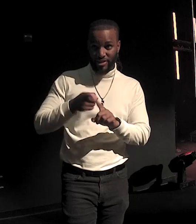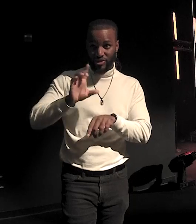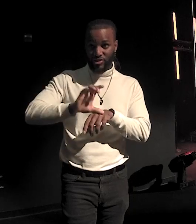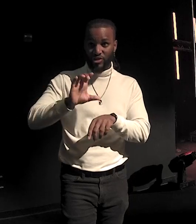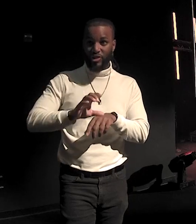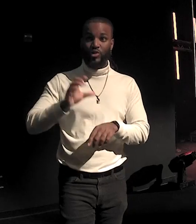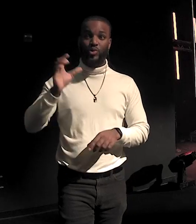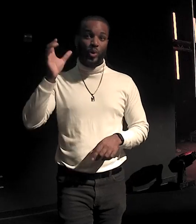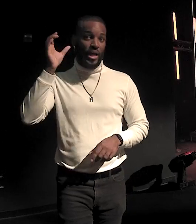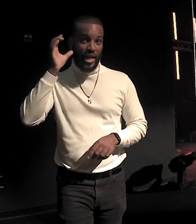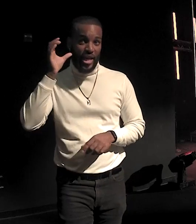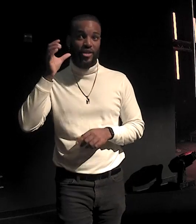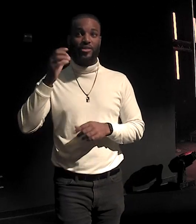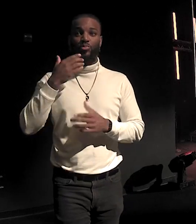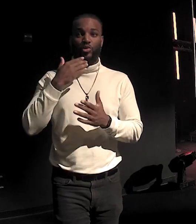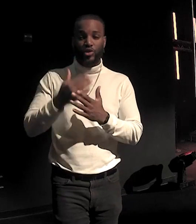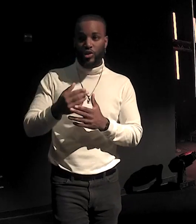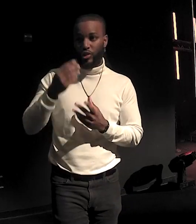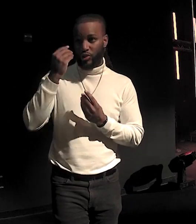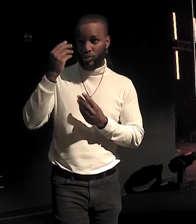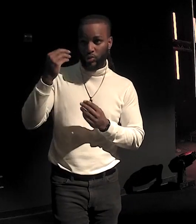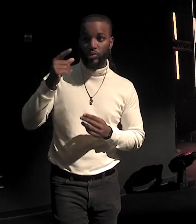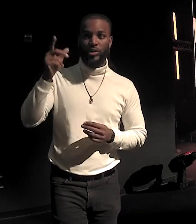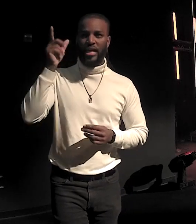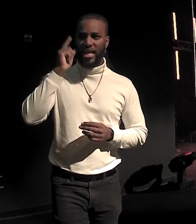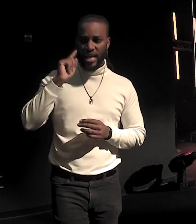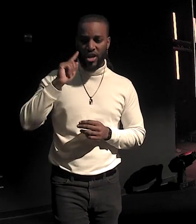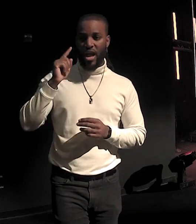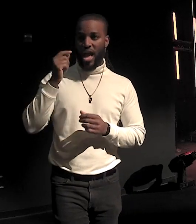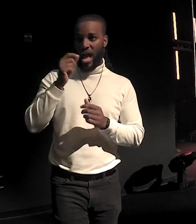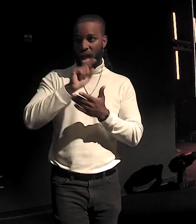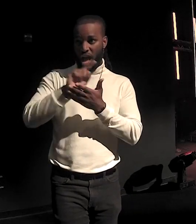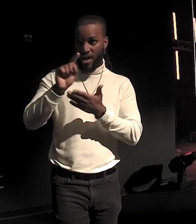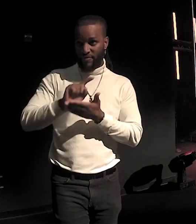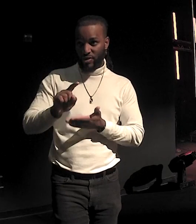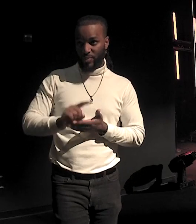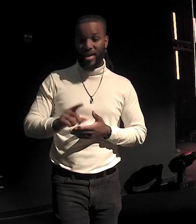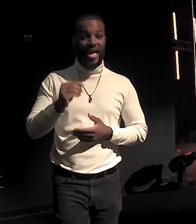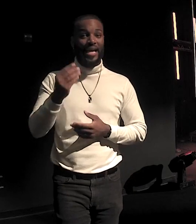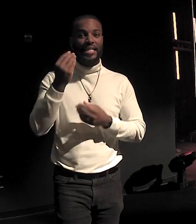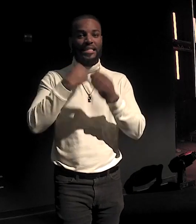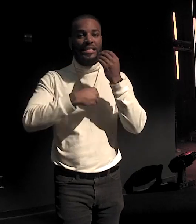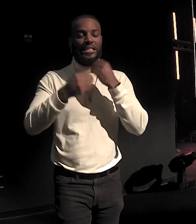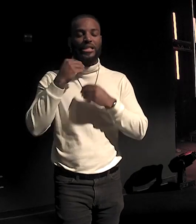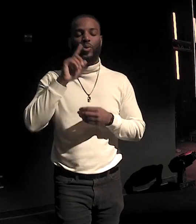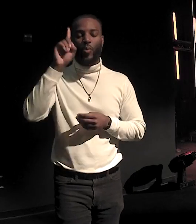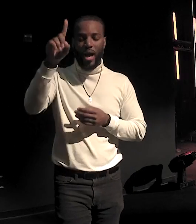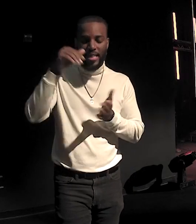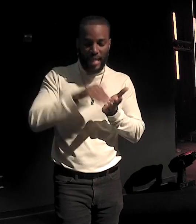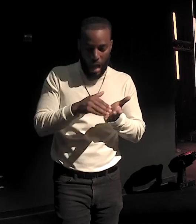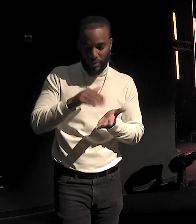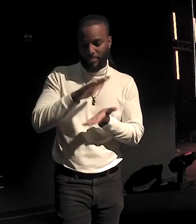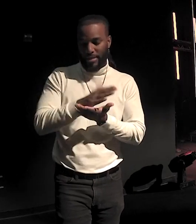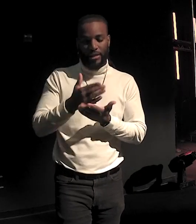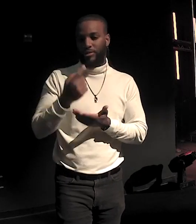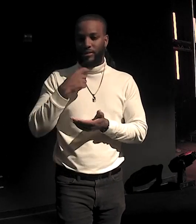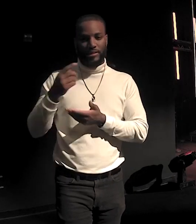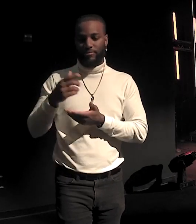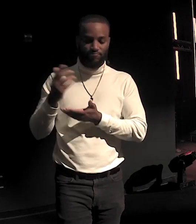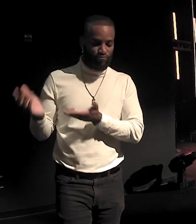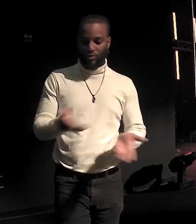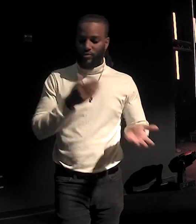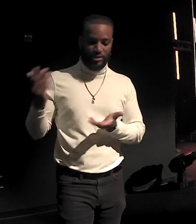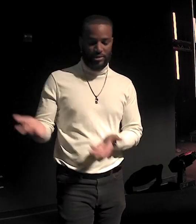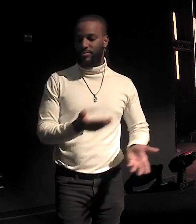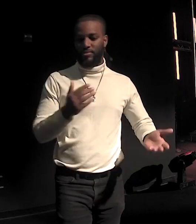to hear some of the good news that you get to hear every week, and to eat 1,000 pancakes. We're just going to keep moving it up.